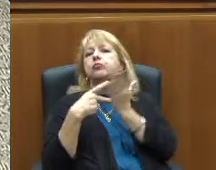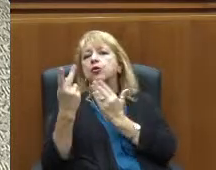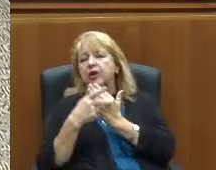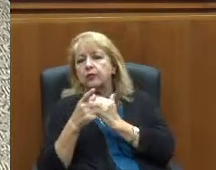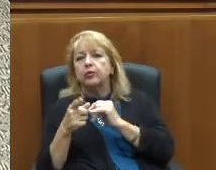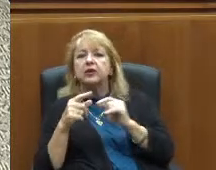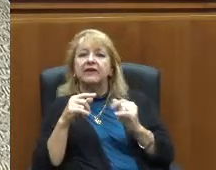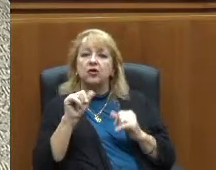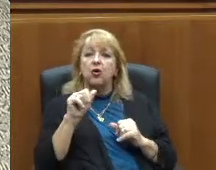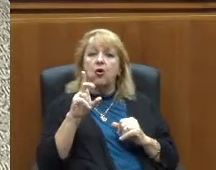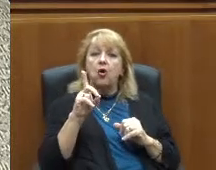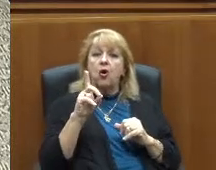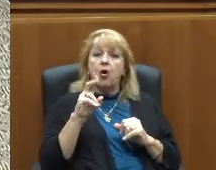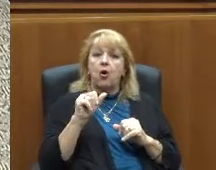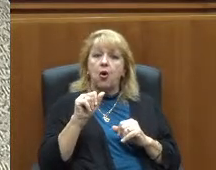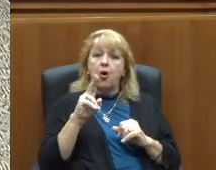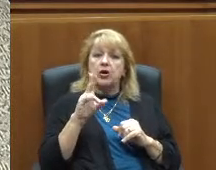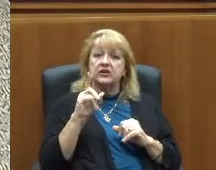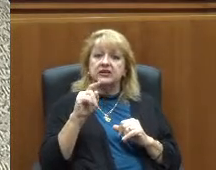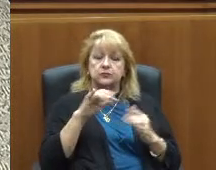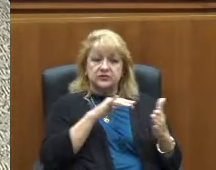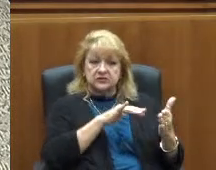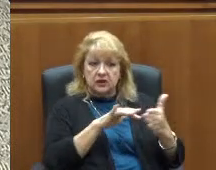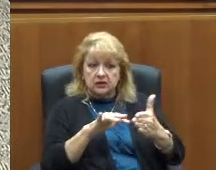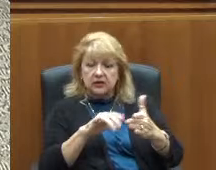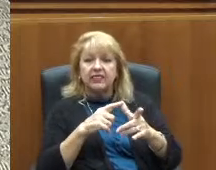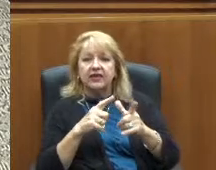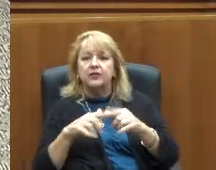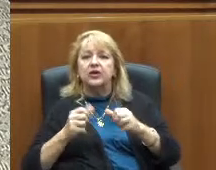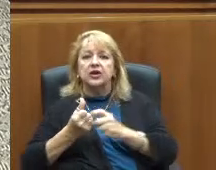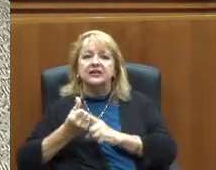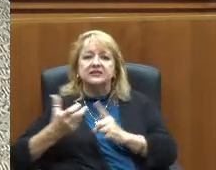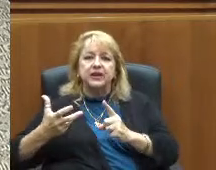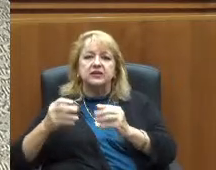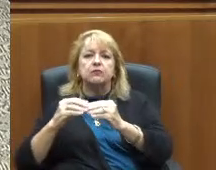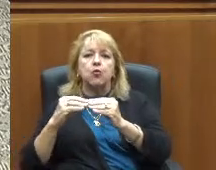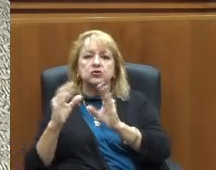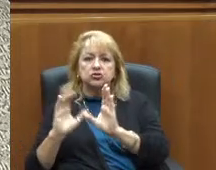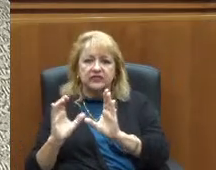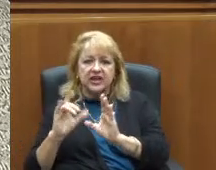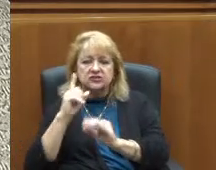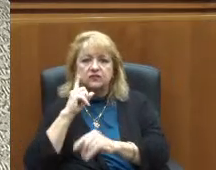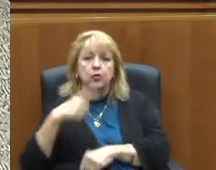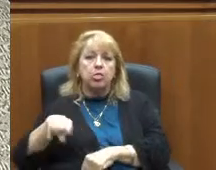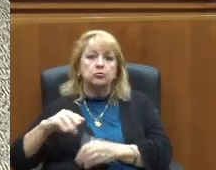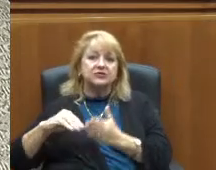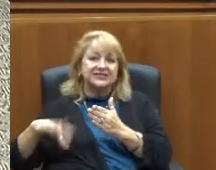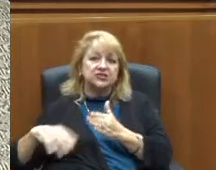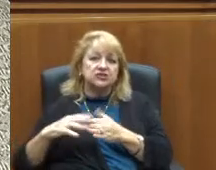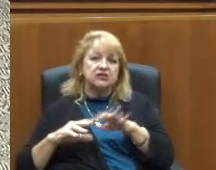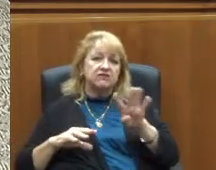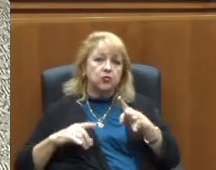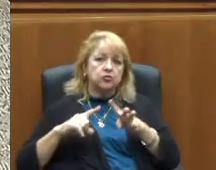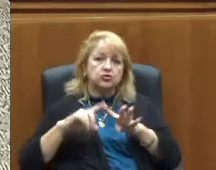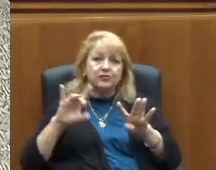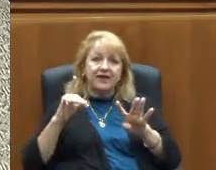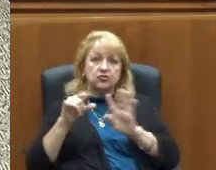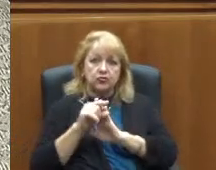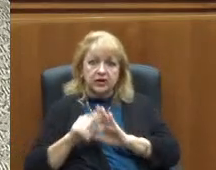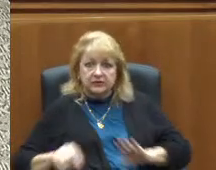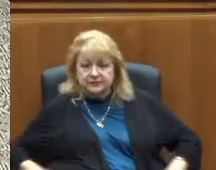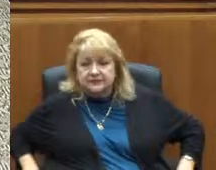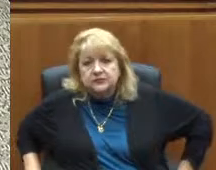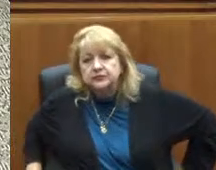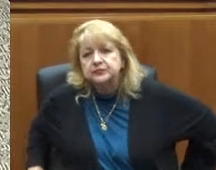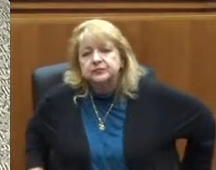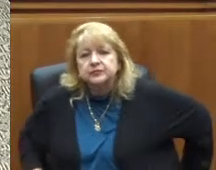were able to expand this program to get more certification for teachers in 4th through 8th grade. And